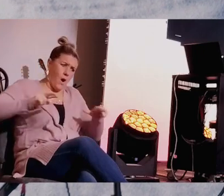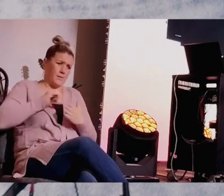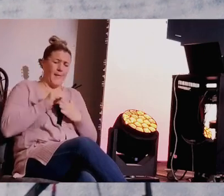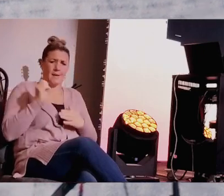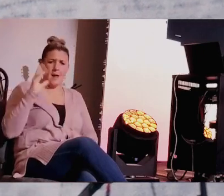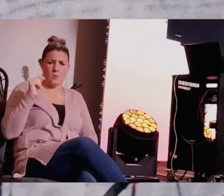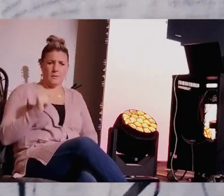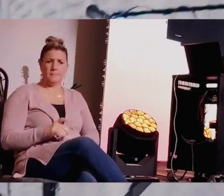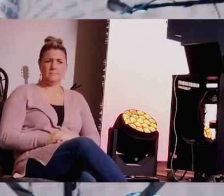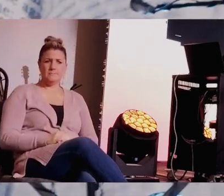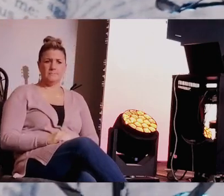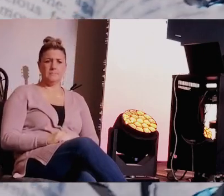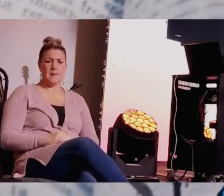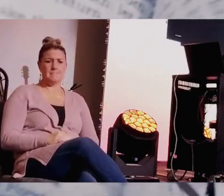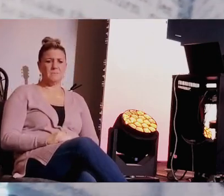So,